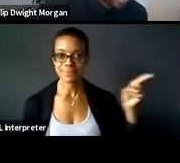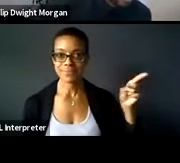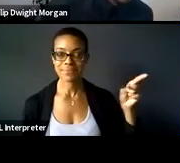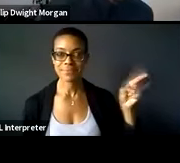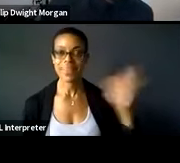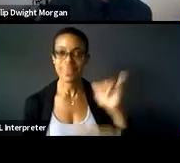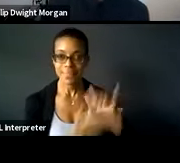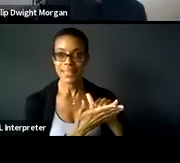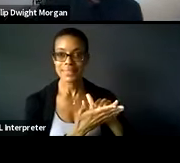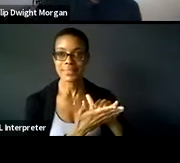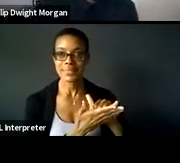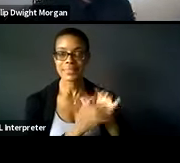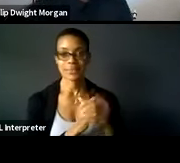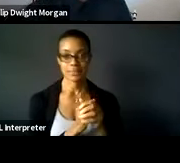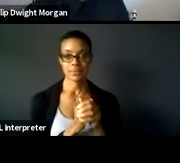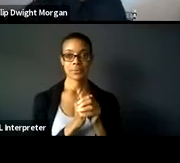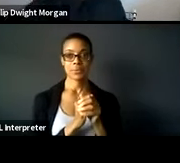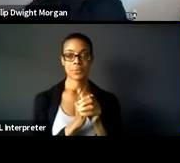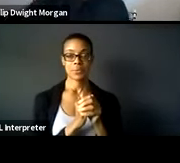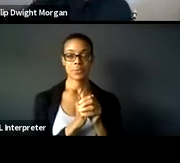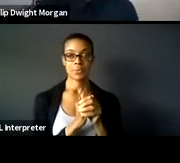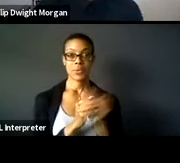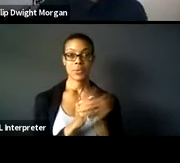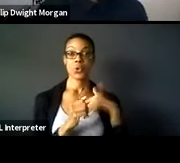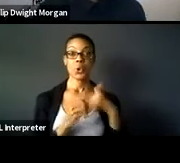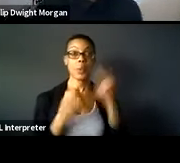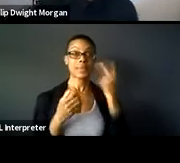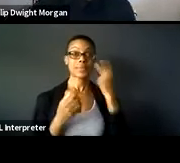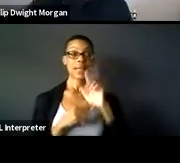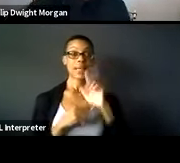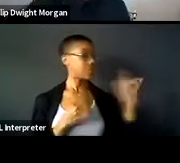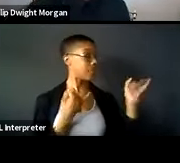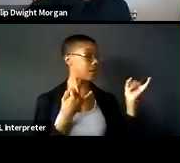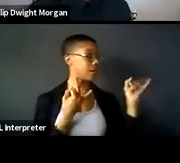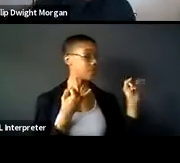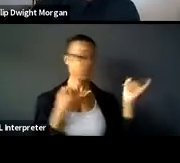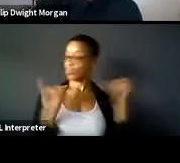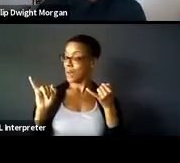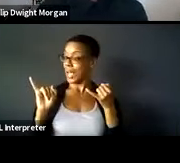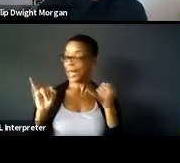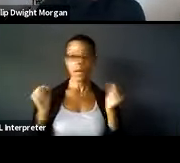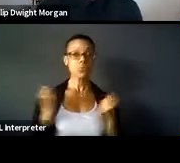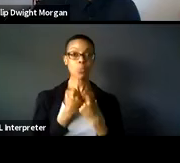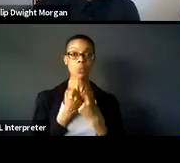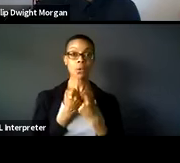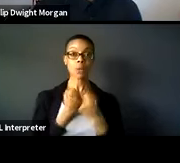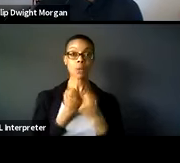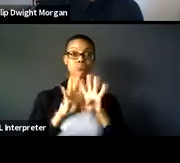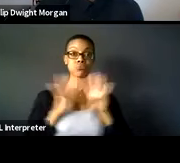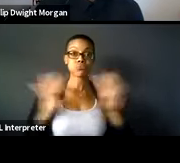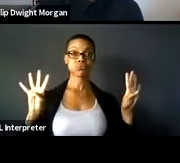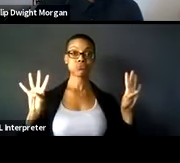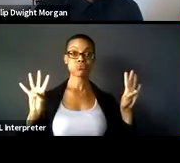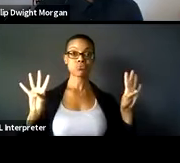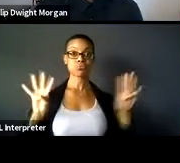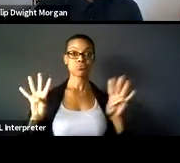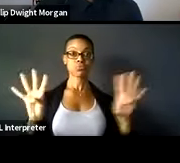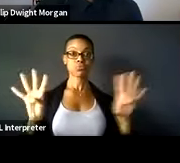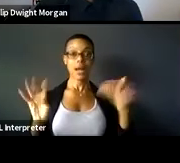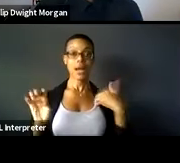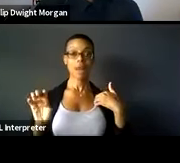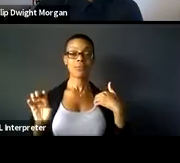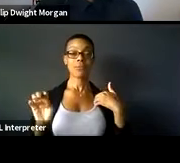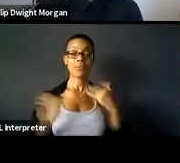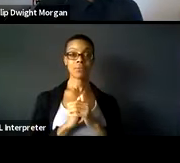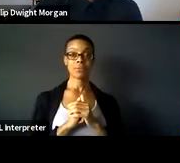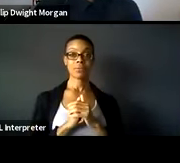behind me, beside me, looking to my left and looking to my right, knowing that I'm not alone. And knowing that as a business, it's not about the